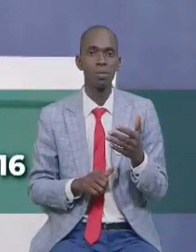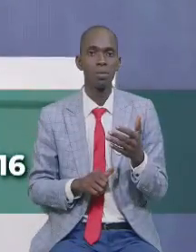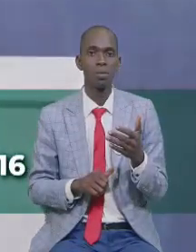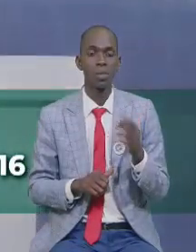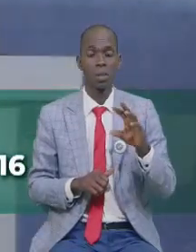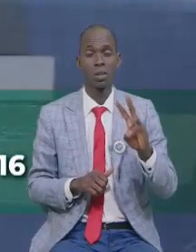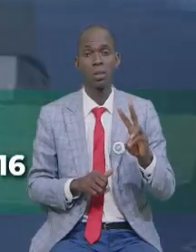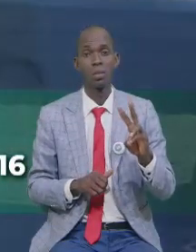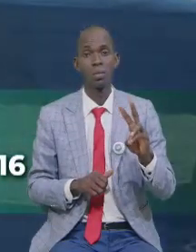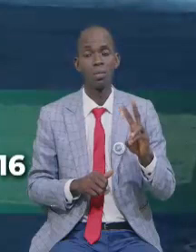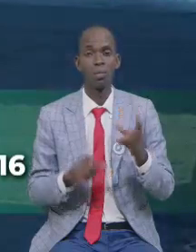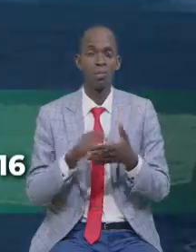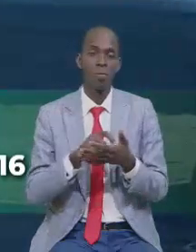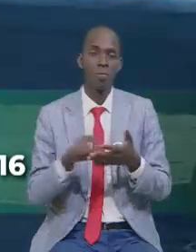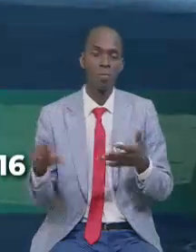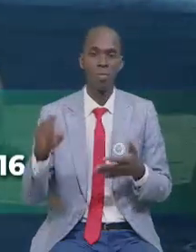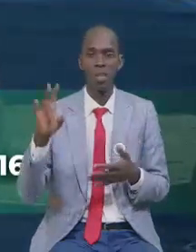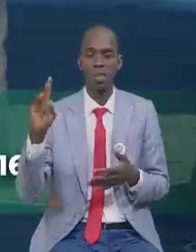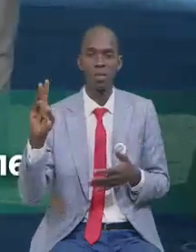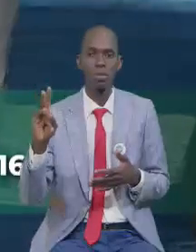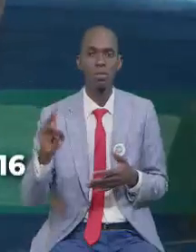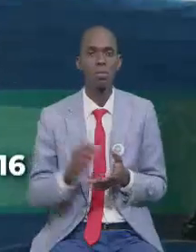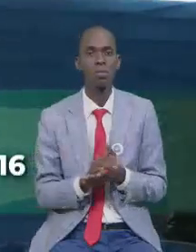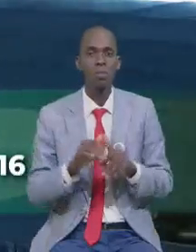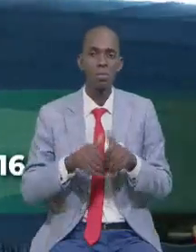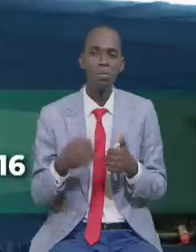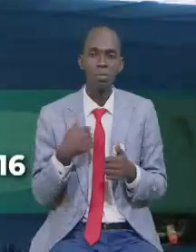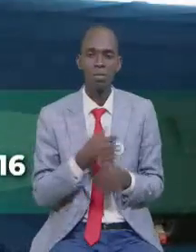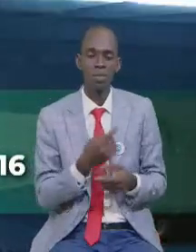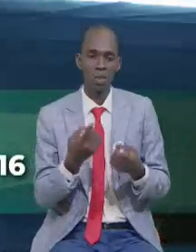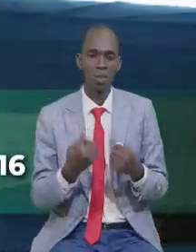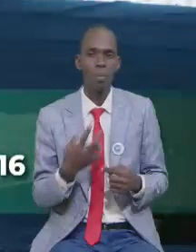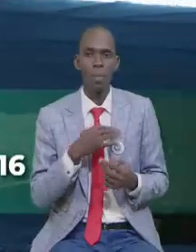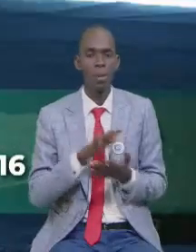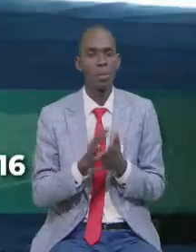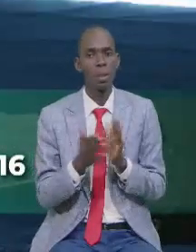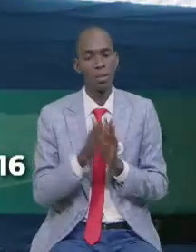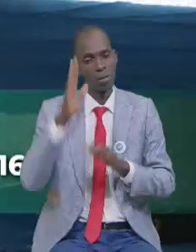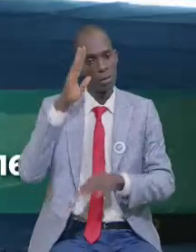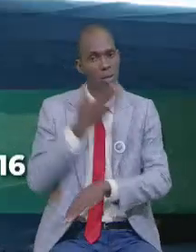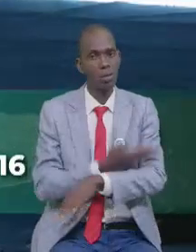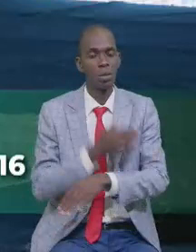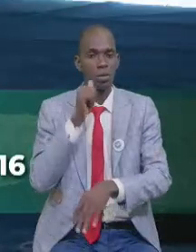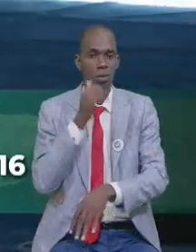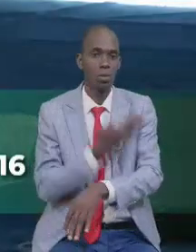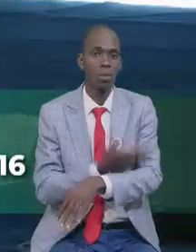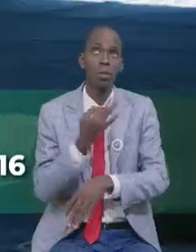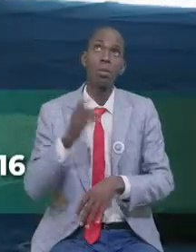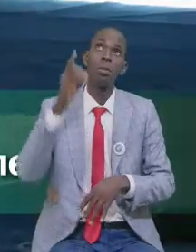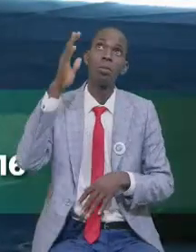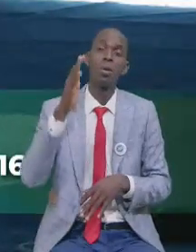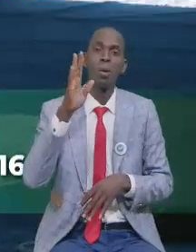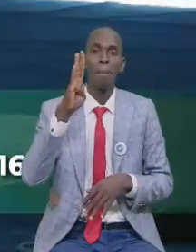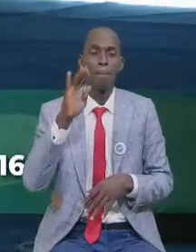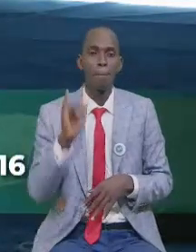6, we're reading from verse 17. Have we come and become the sons and the daughters of God by